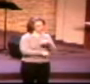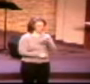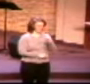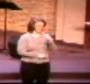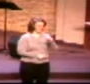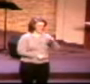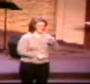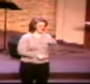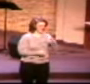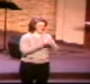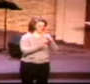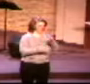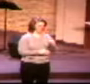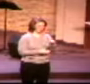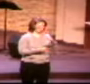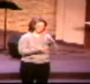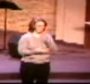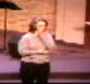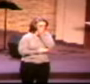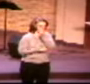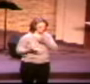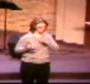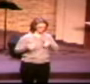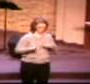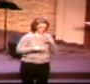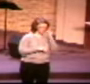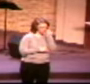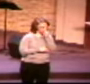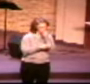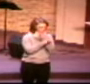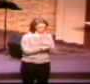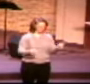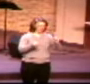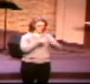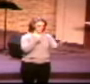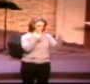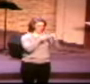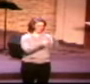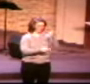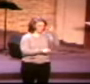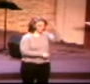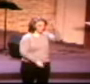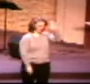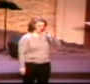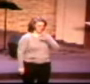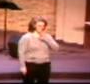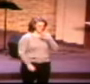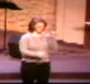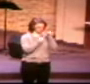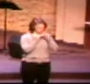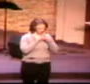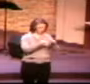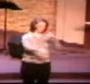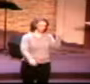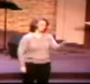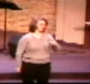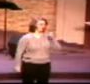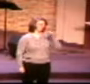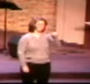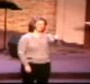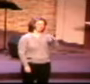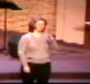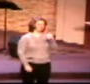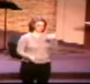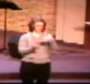40, the grass withers and the flowers fade, but the word of God endures forever. Then